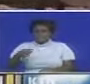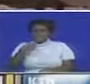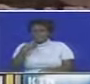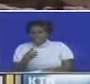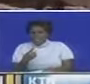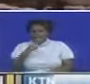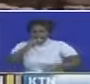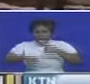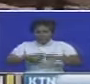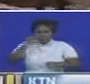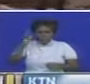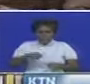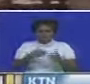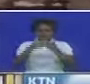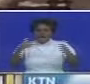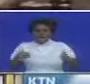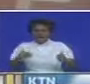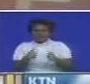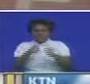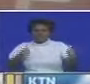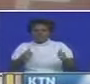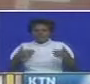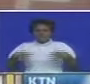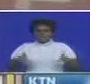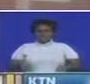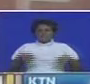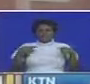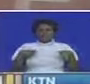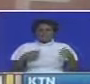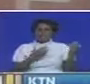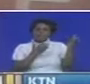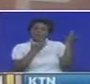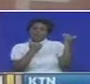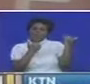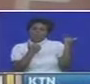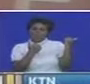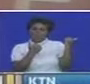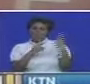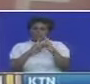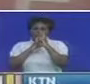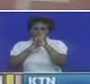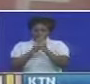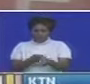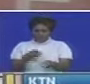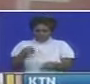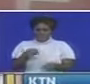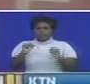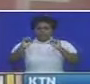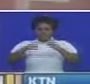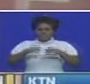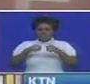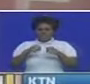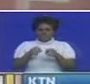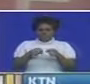needs to be taken to avoid loss of lives. We hope that the report will be able to